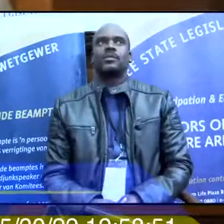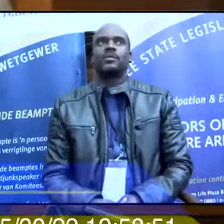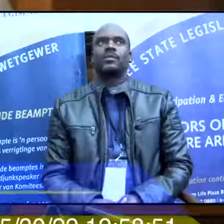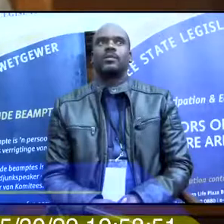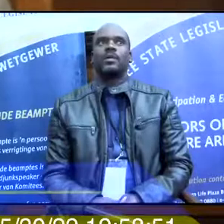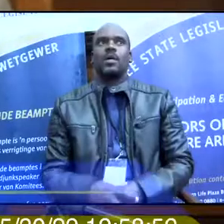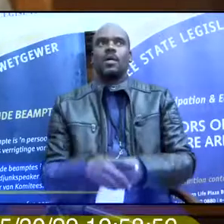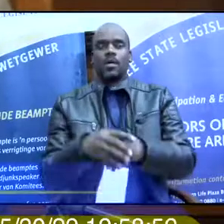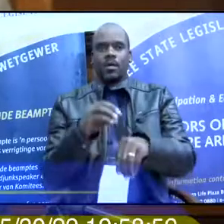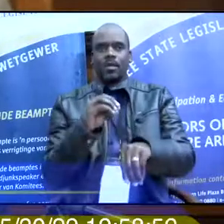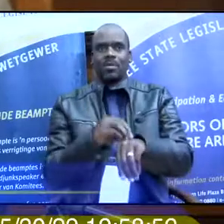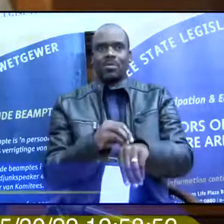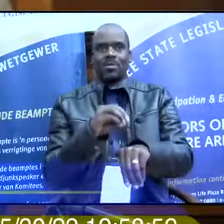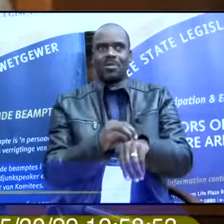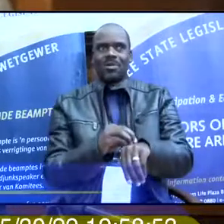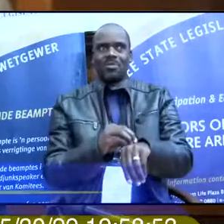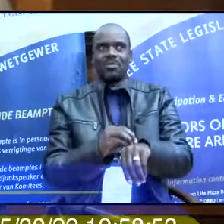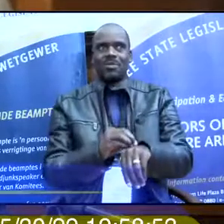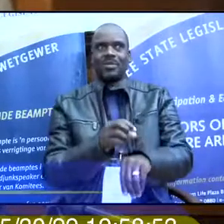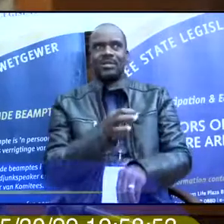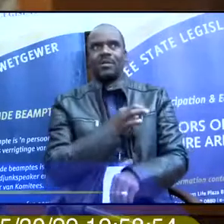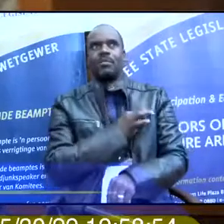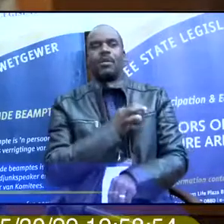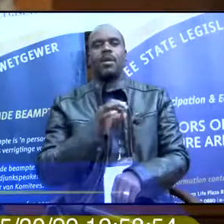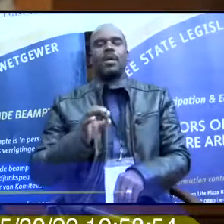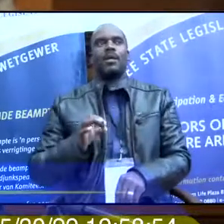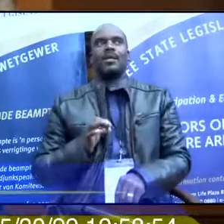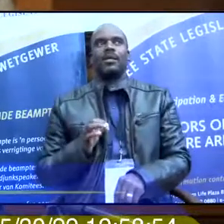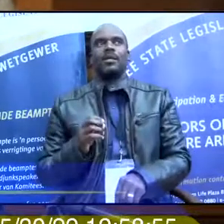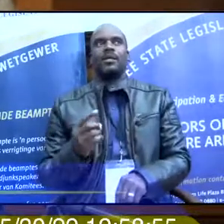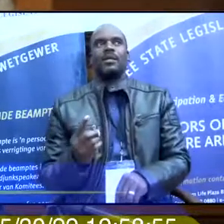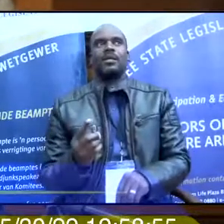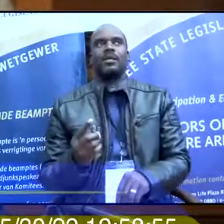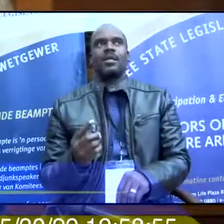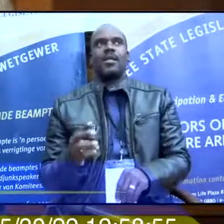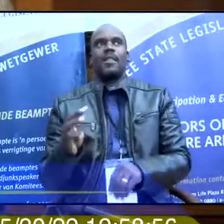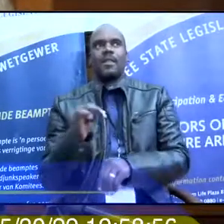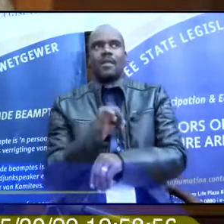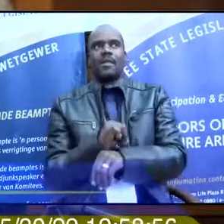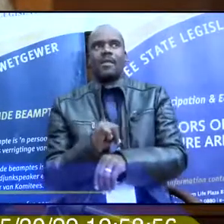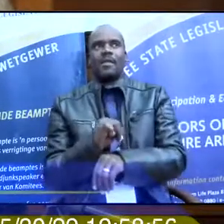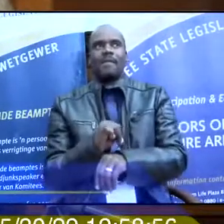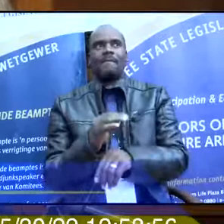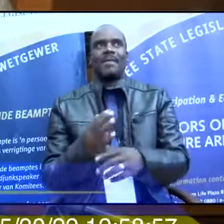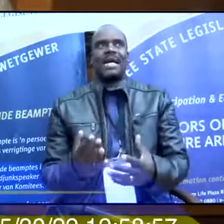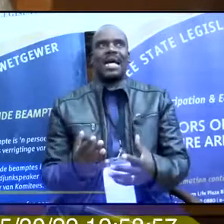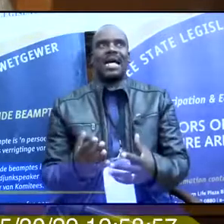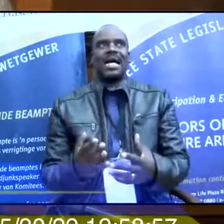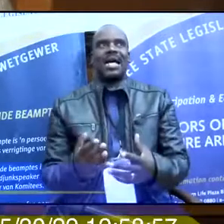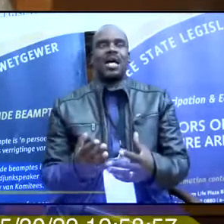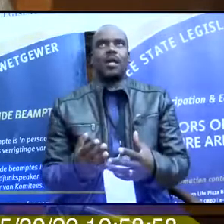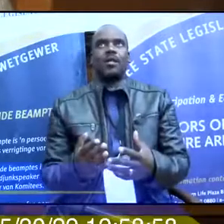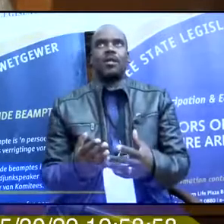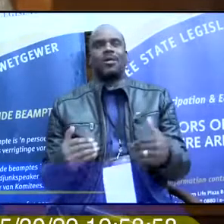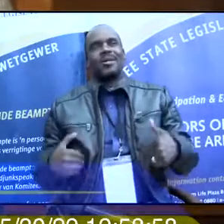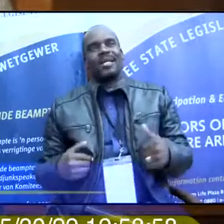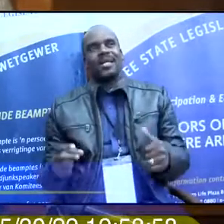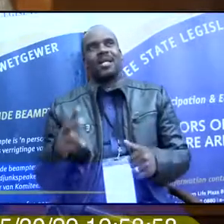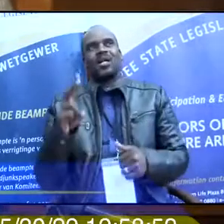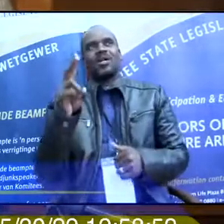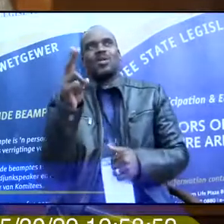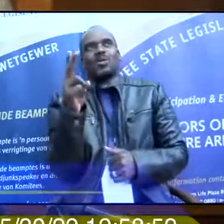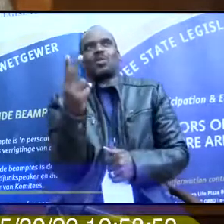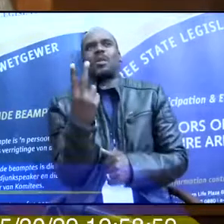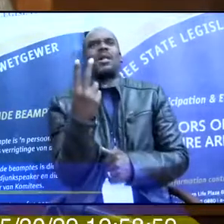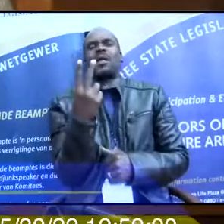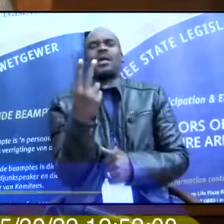the problem of the mayors that are pocketed by the municipal managers because they want to be paid twice by the council and